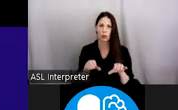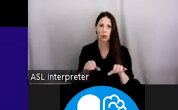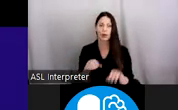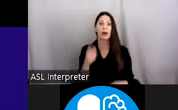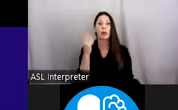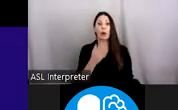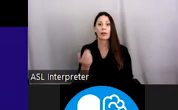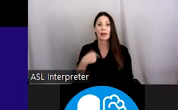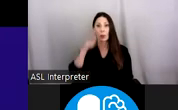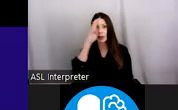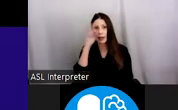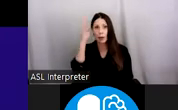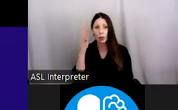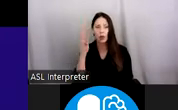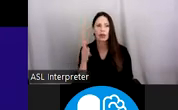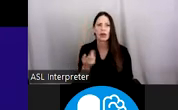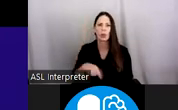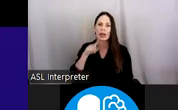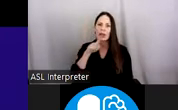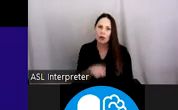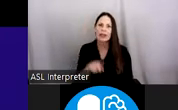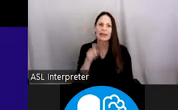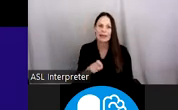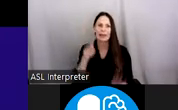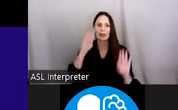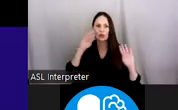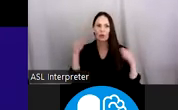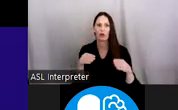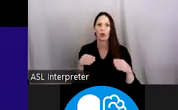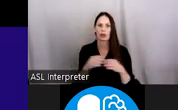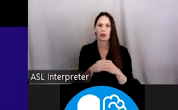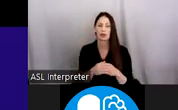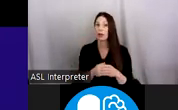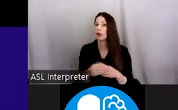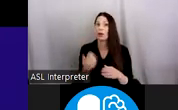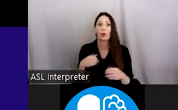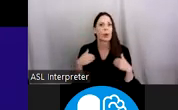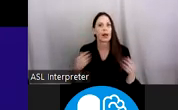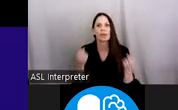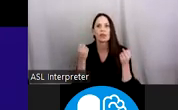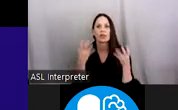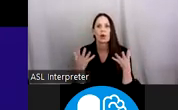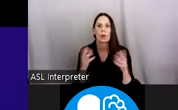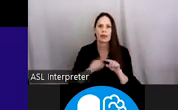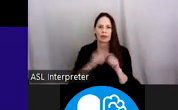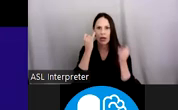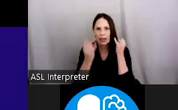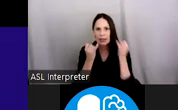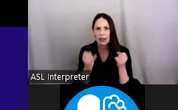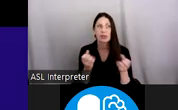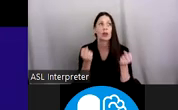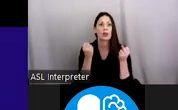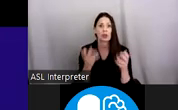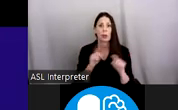with is that we really need to focus. And we have so many ideas and so many things going on